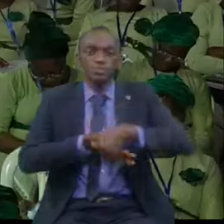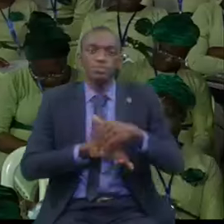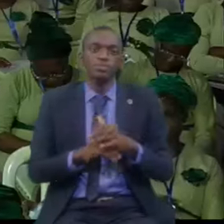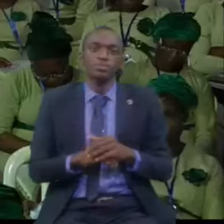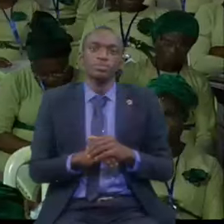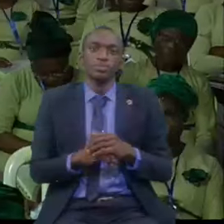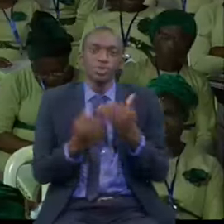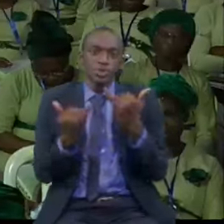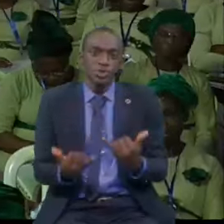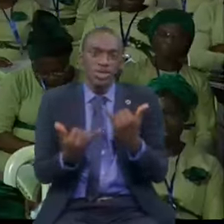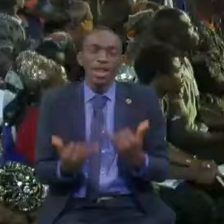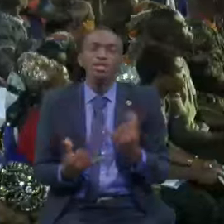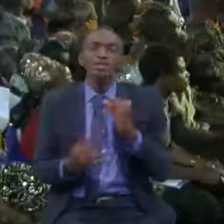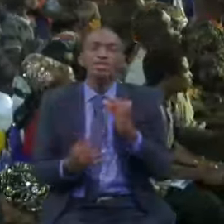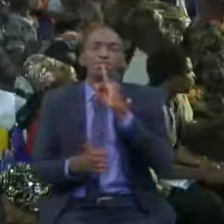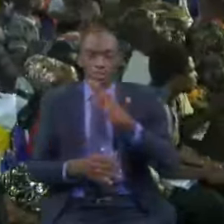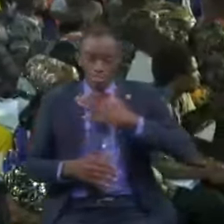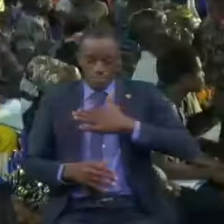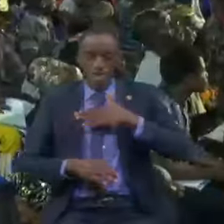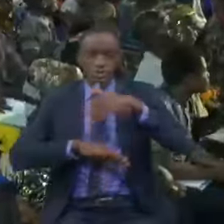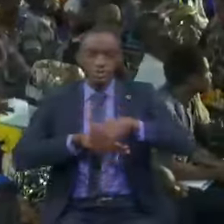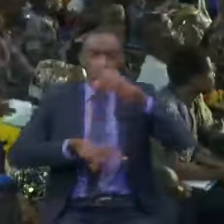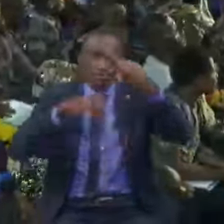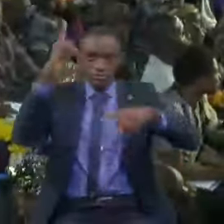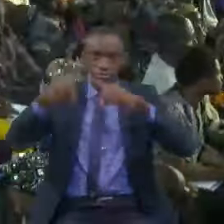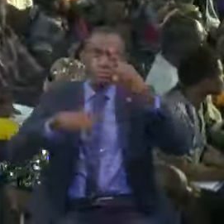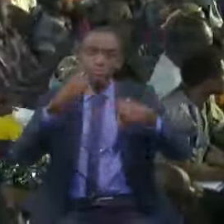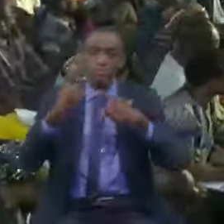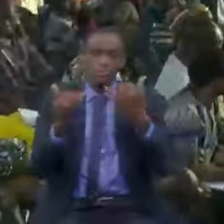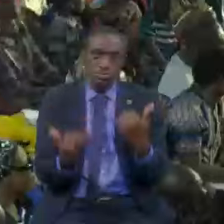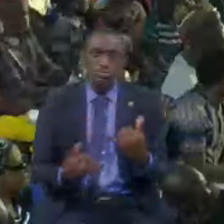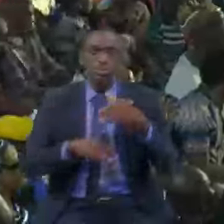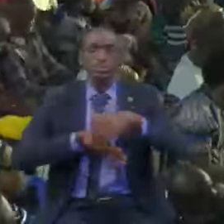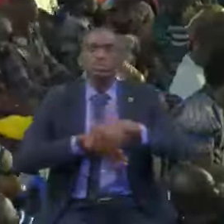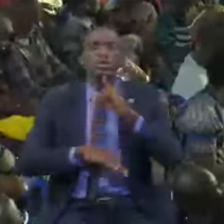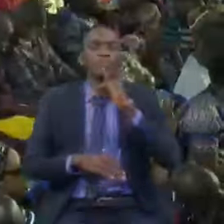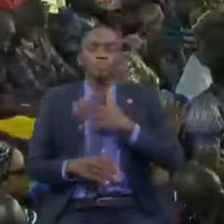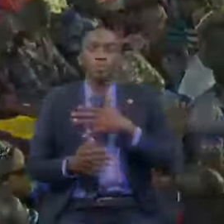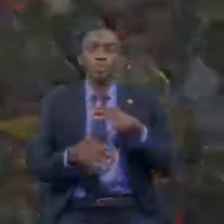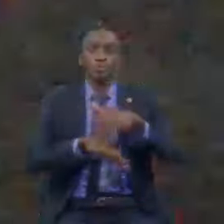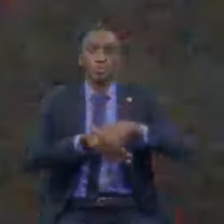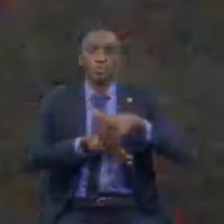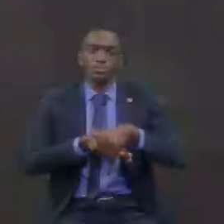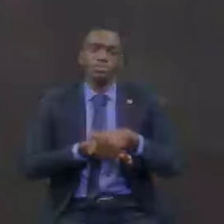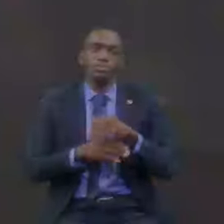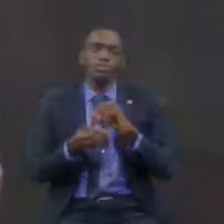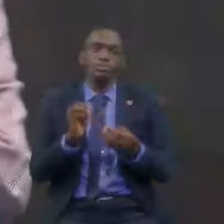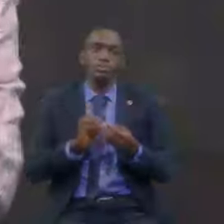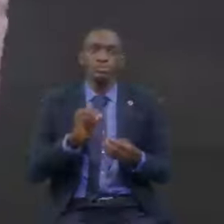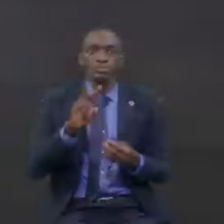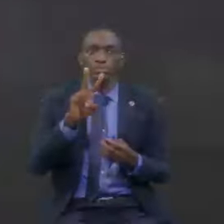Tonight is my night. Look at number two here now, the